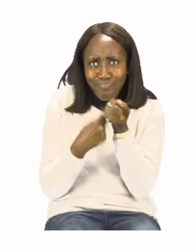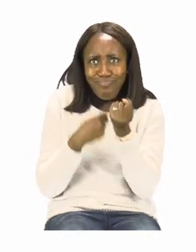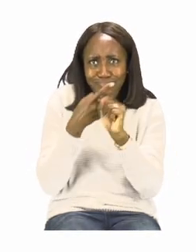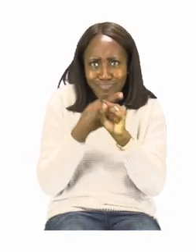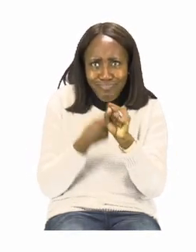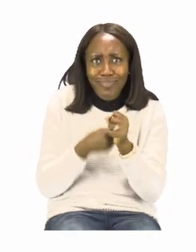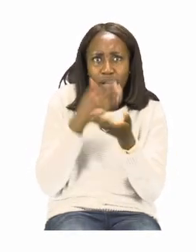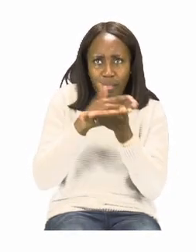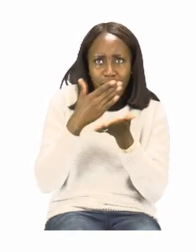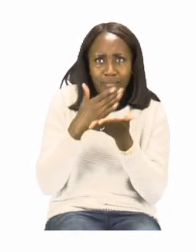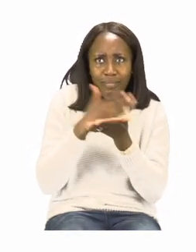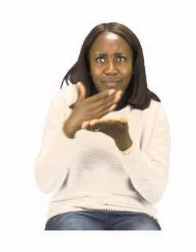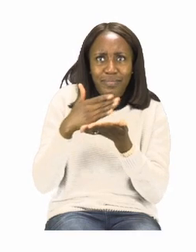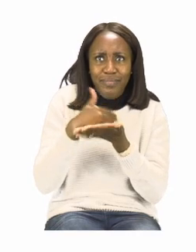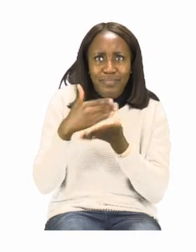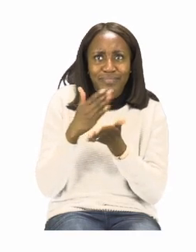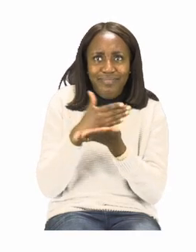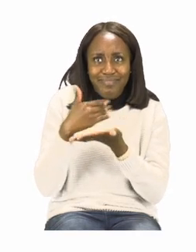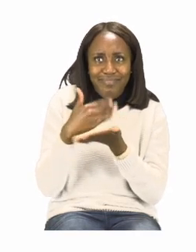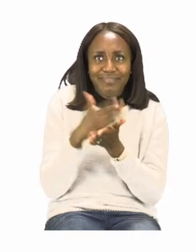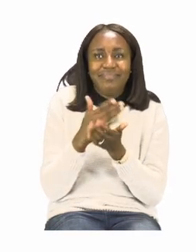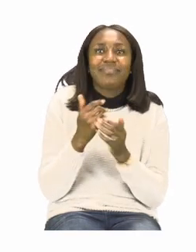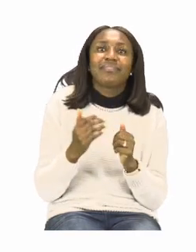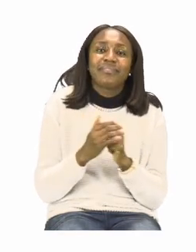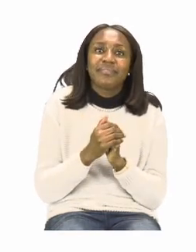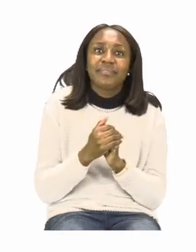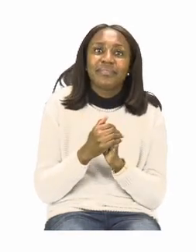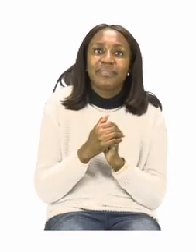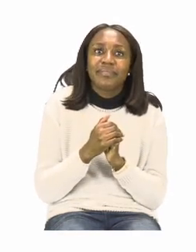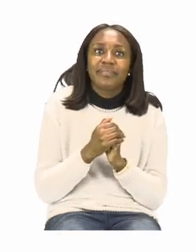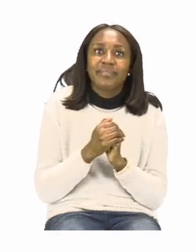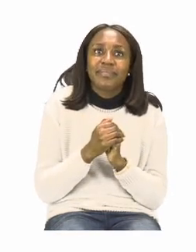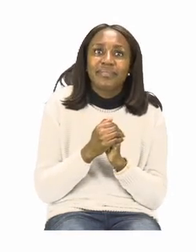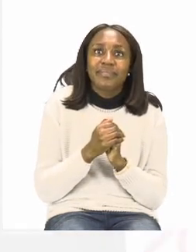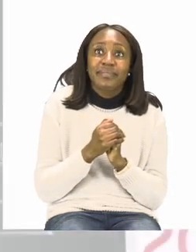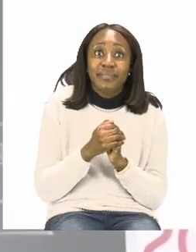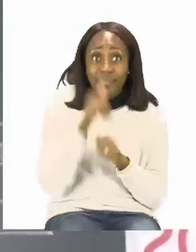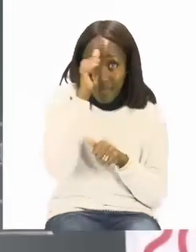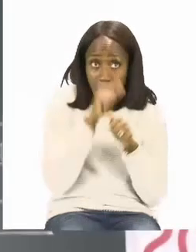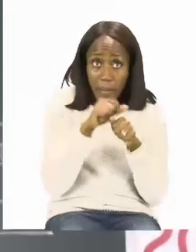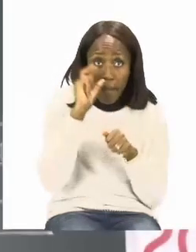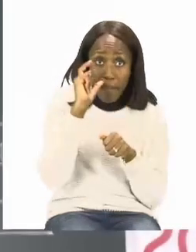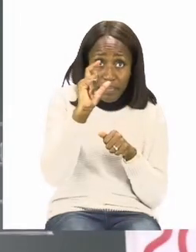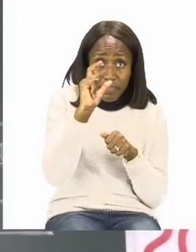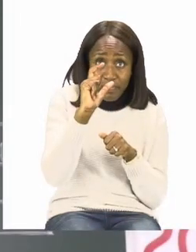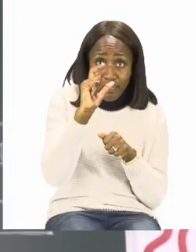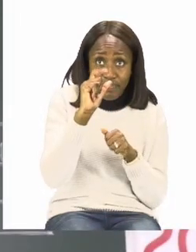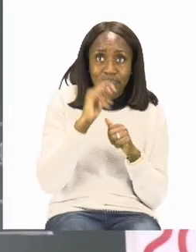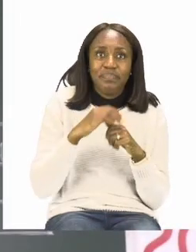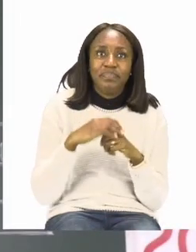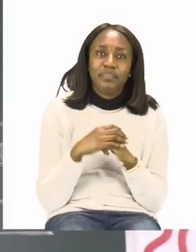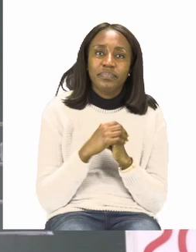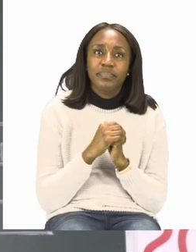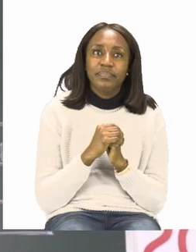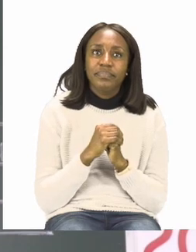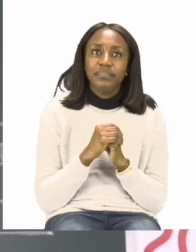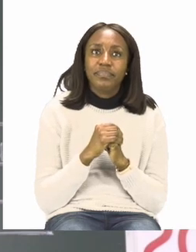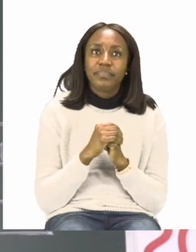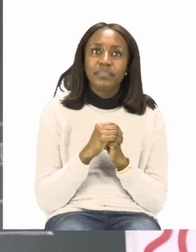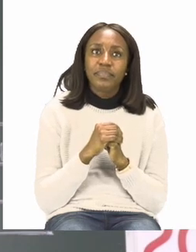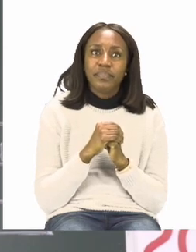says, peel and slice the bananas. Capital letter P for the word peel.